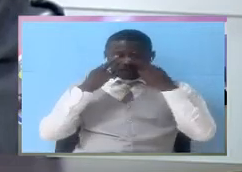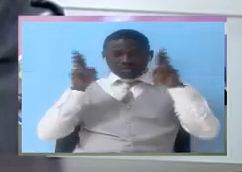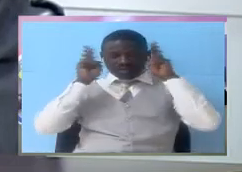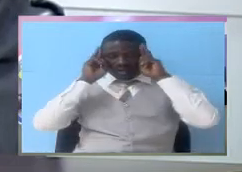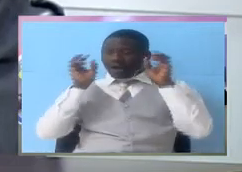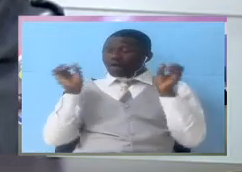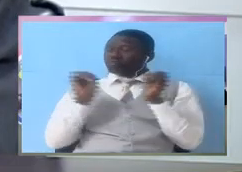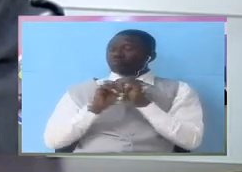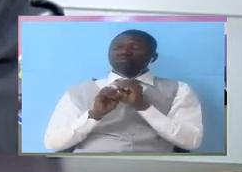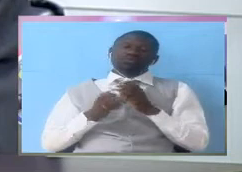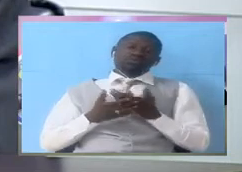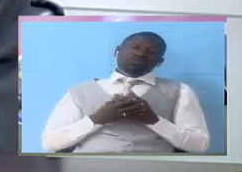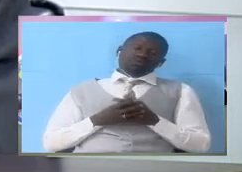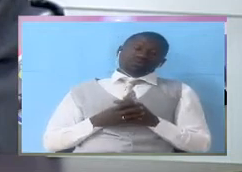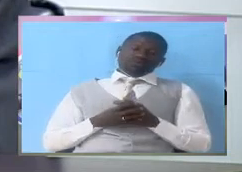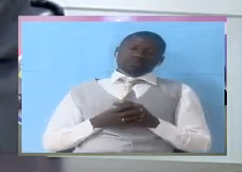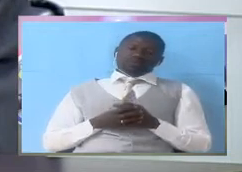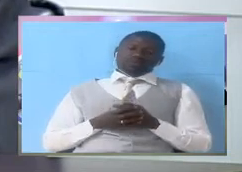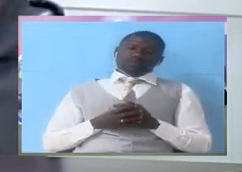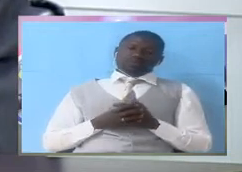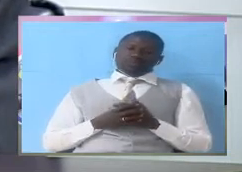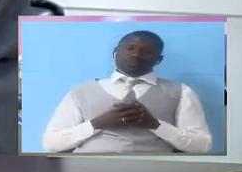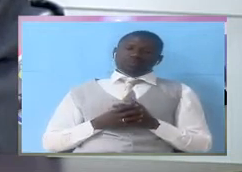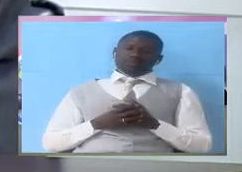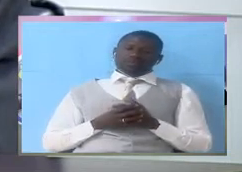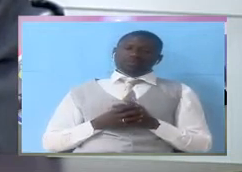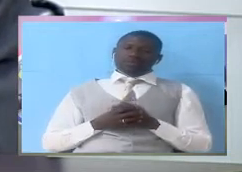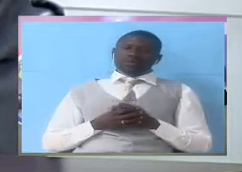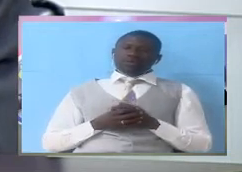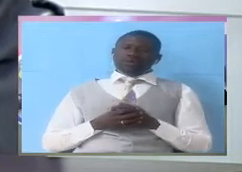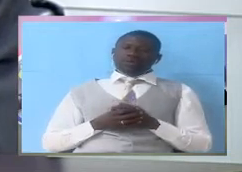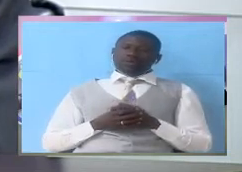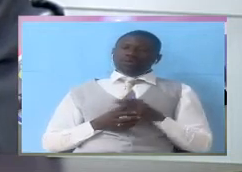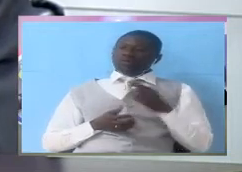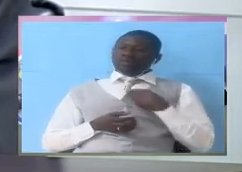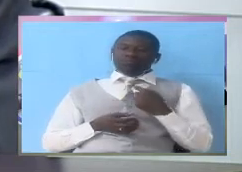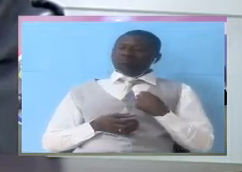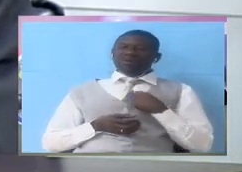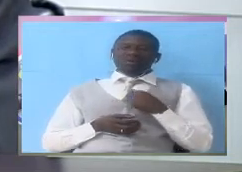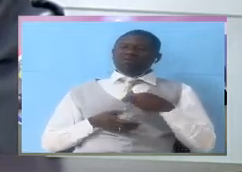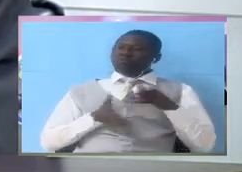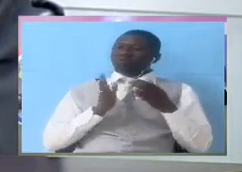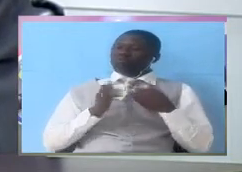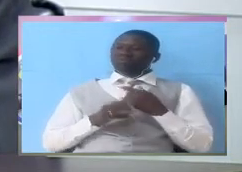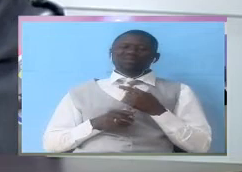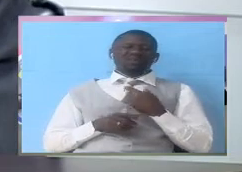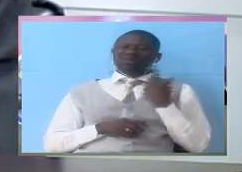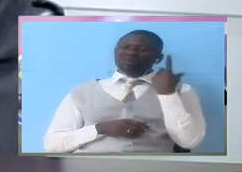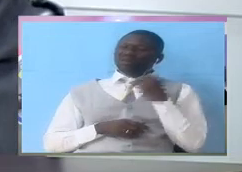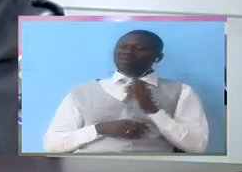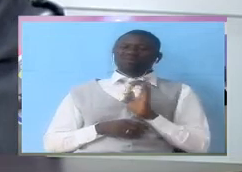It was against my principles.